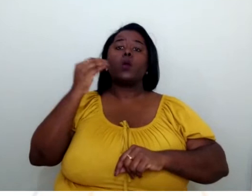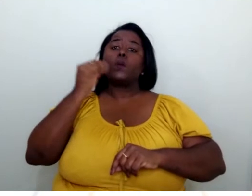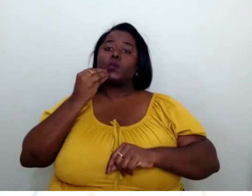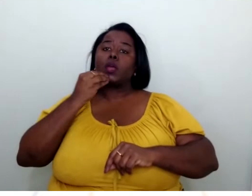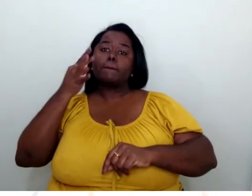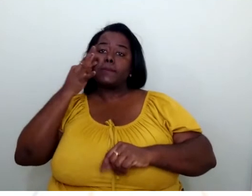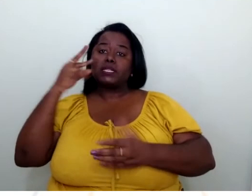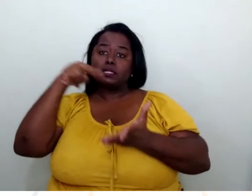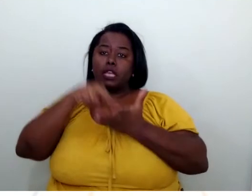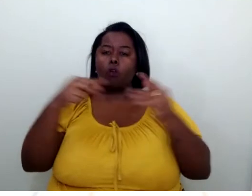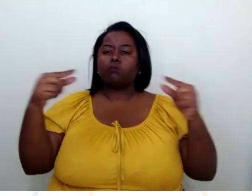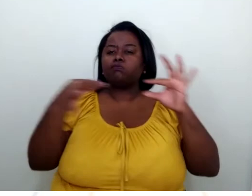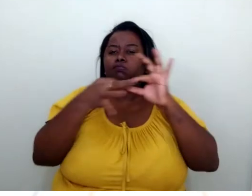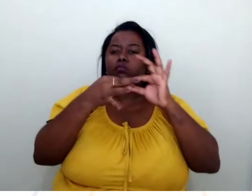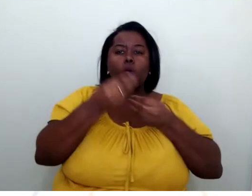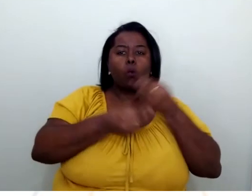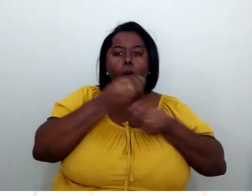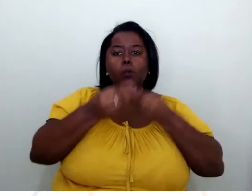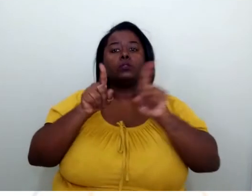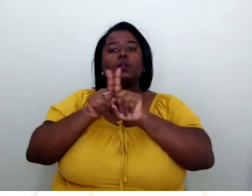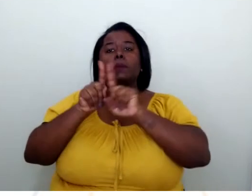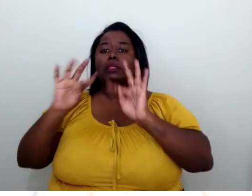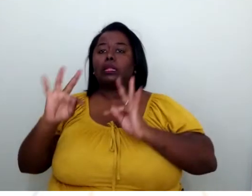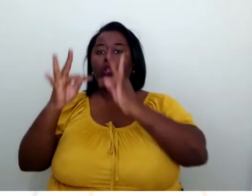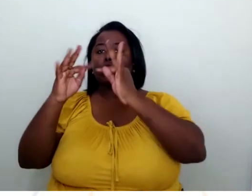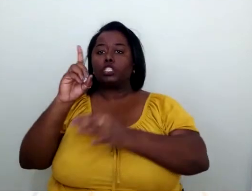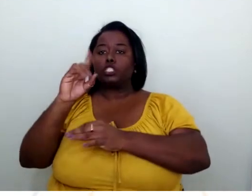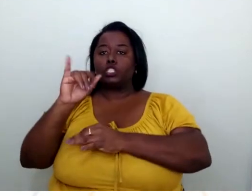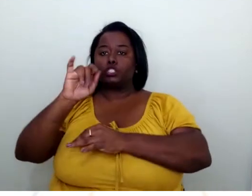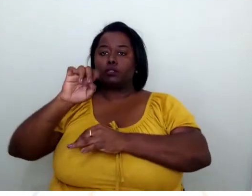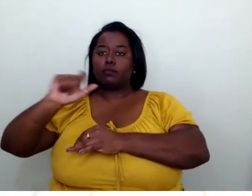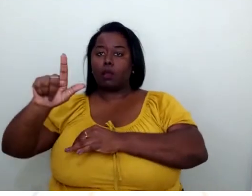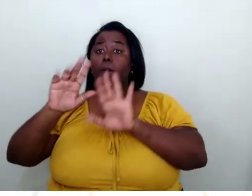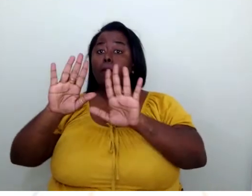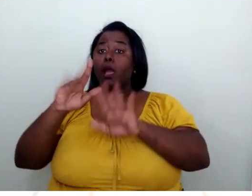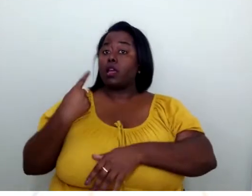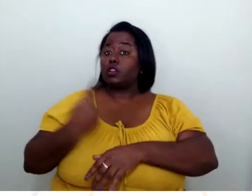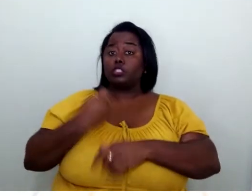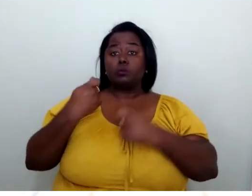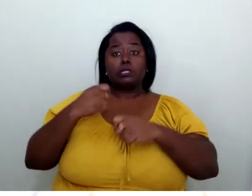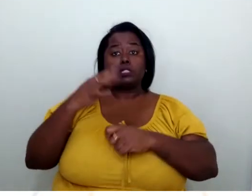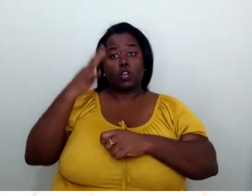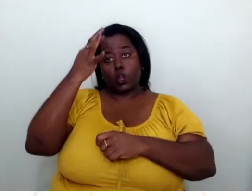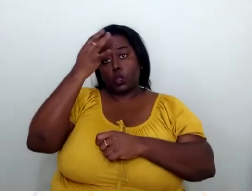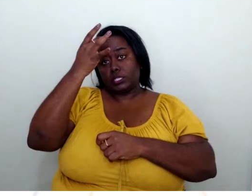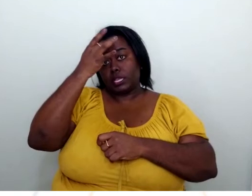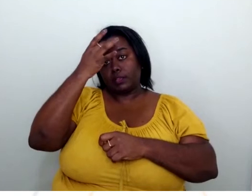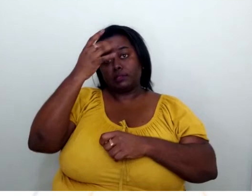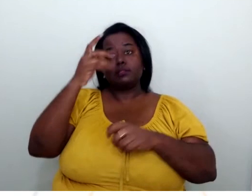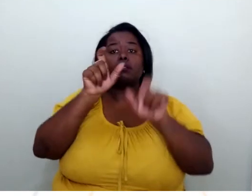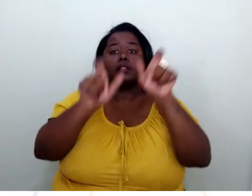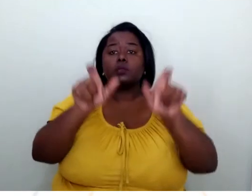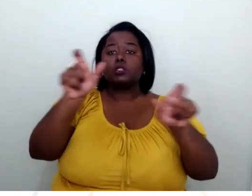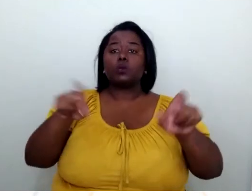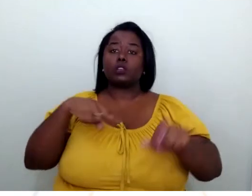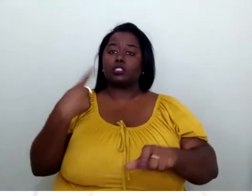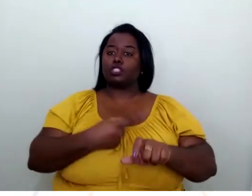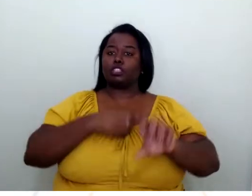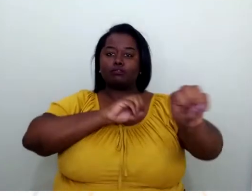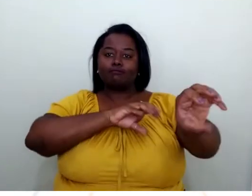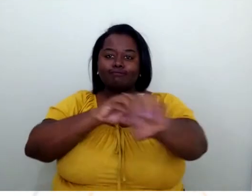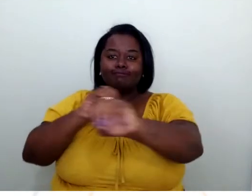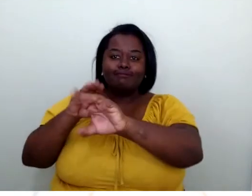the recommendations. So to begin, blended learning or hybrid